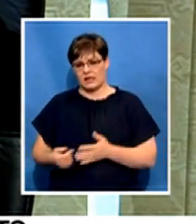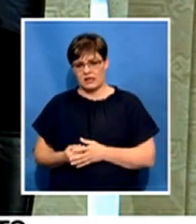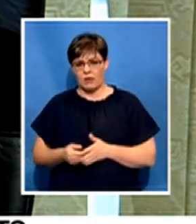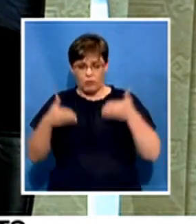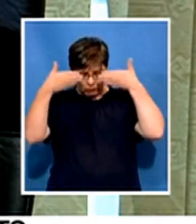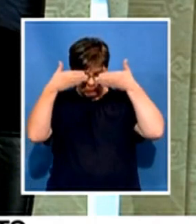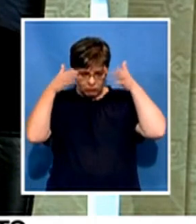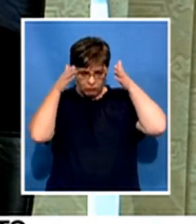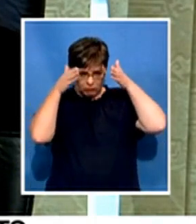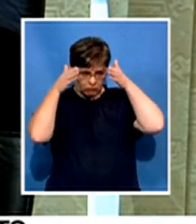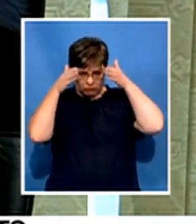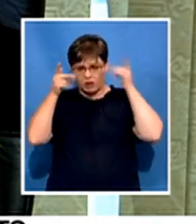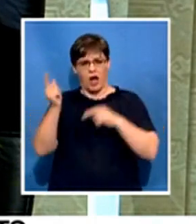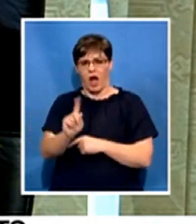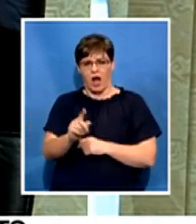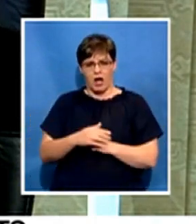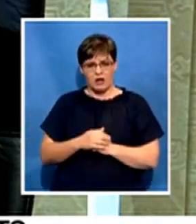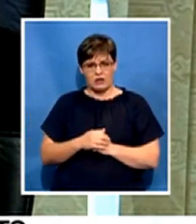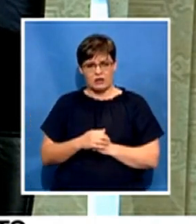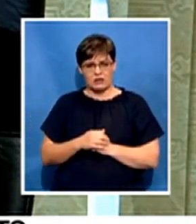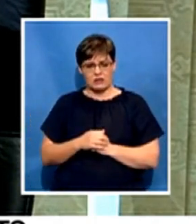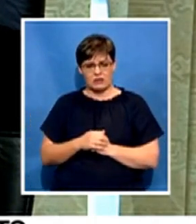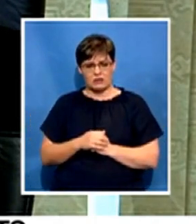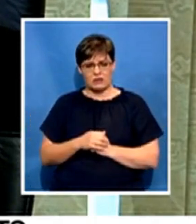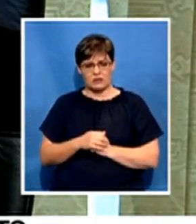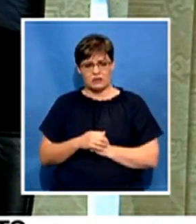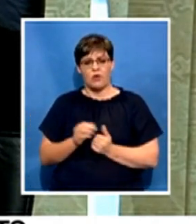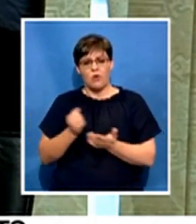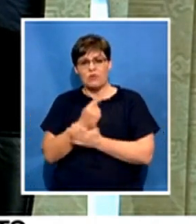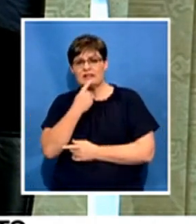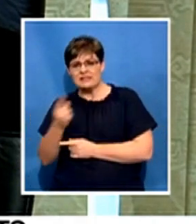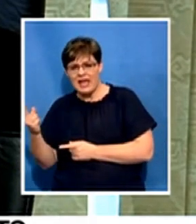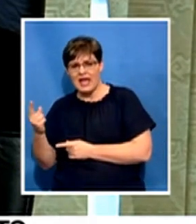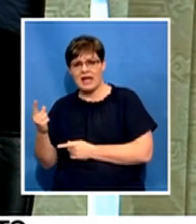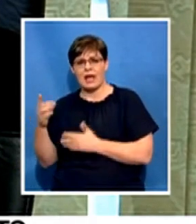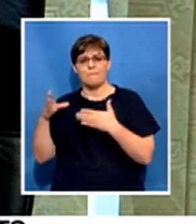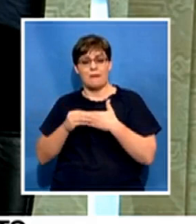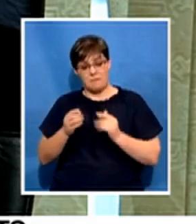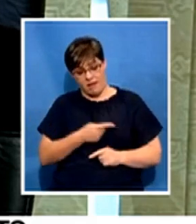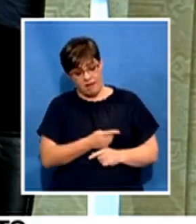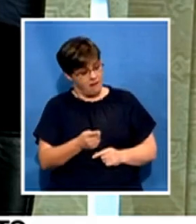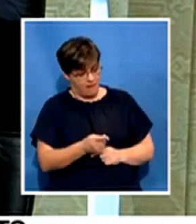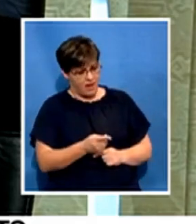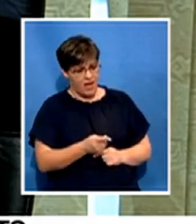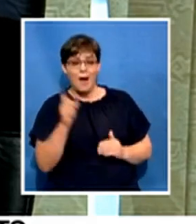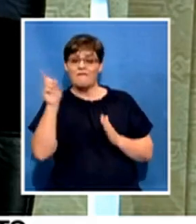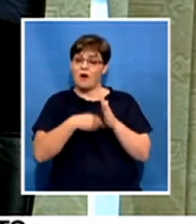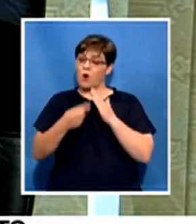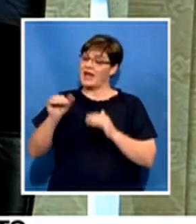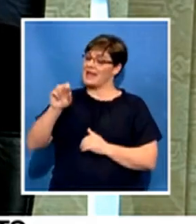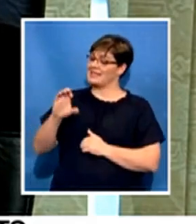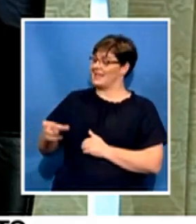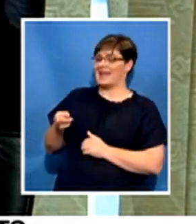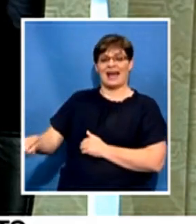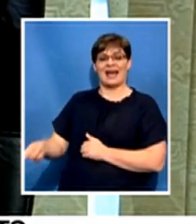to the members and society at large, vote for the African National Congress. But you can imagine the very same